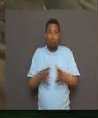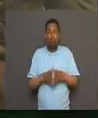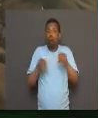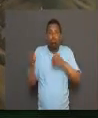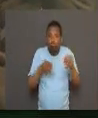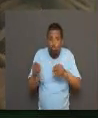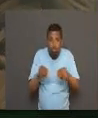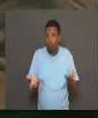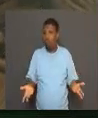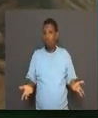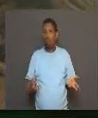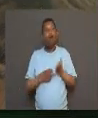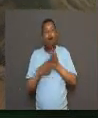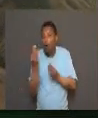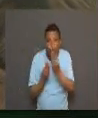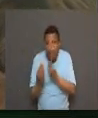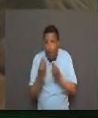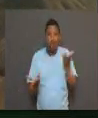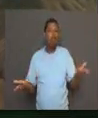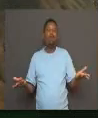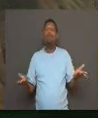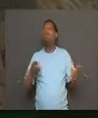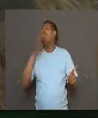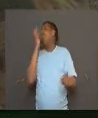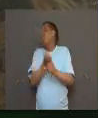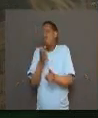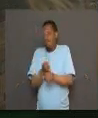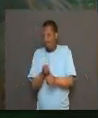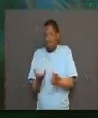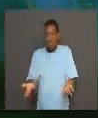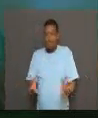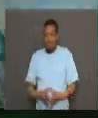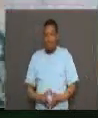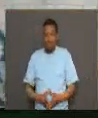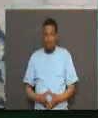movement and trade very difficult.